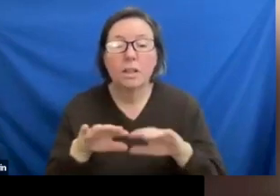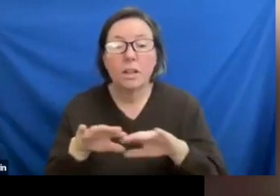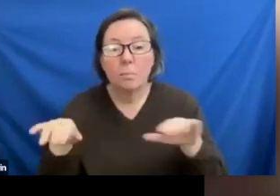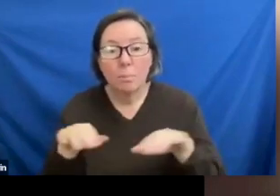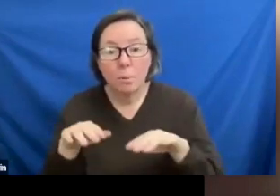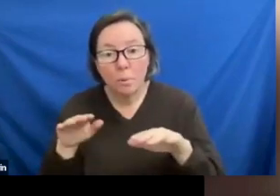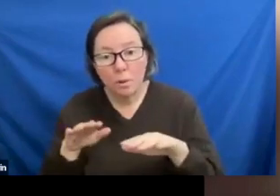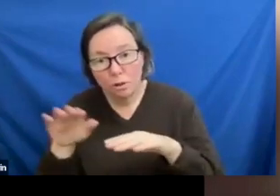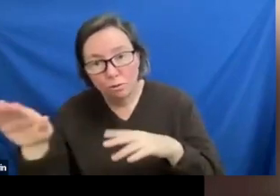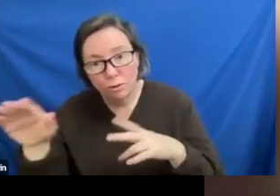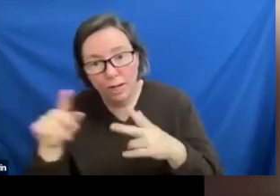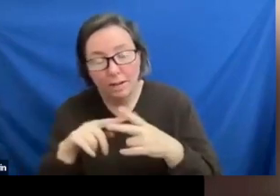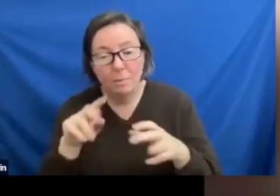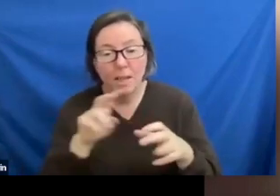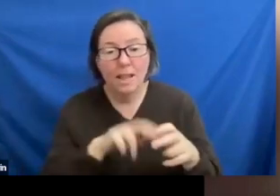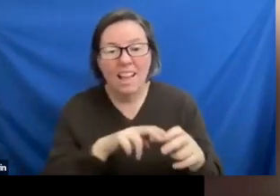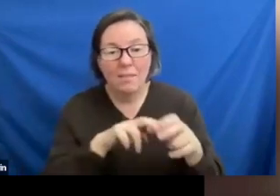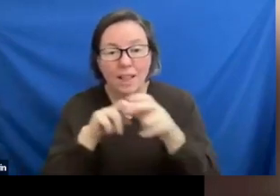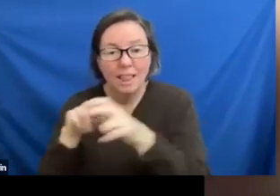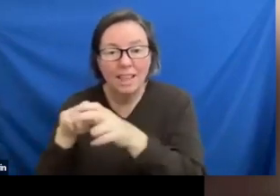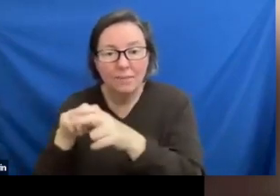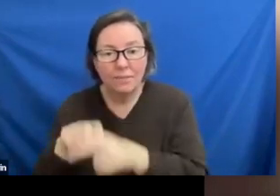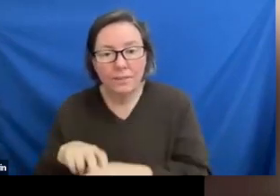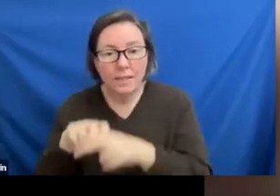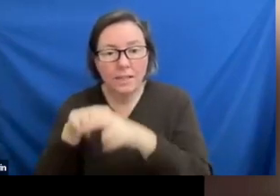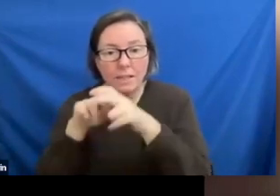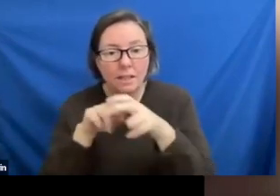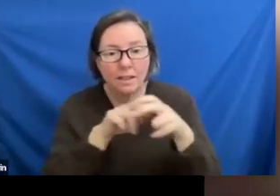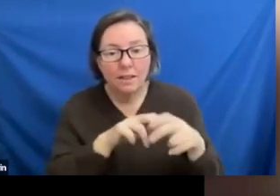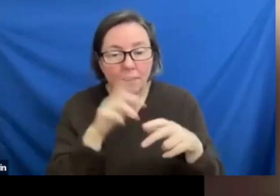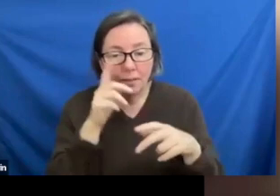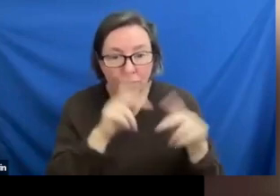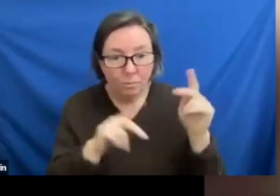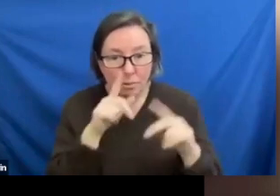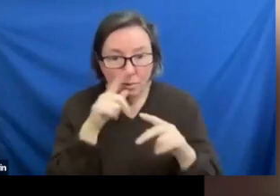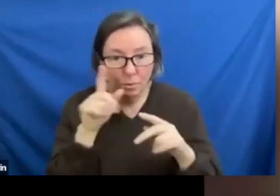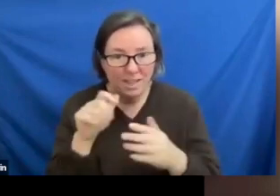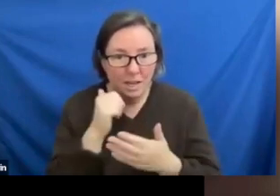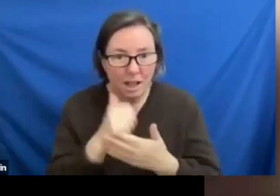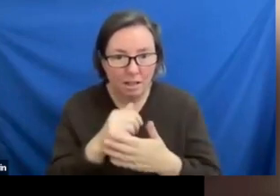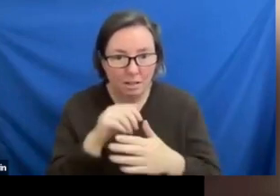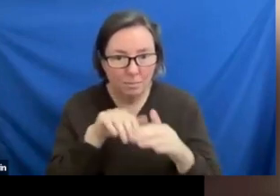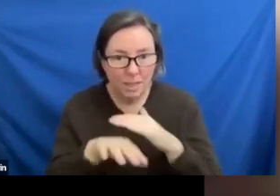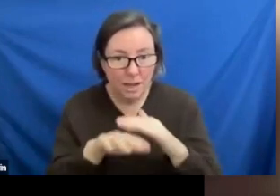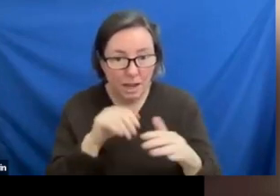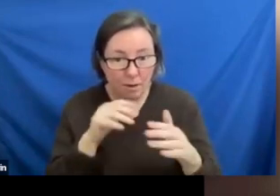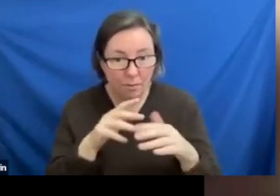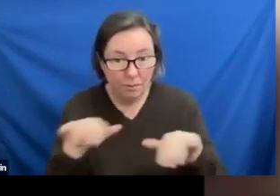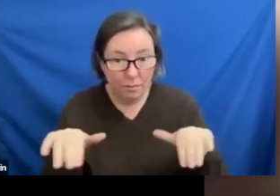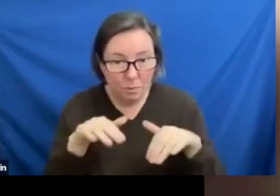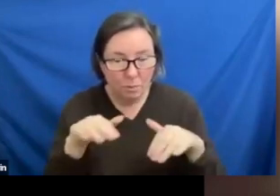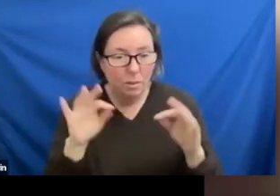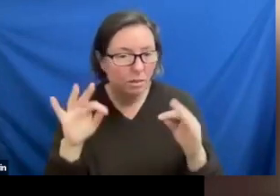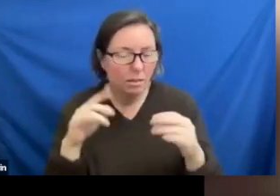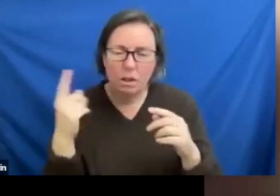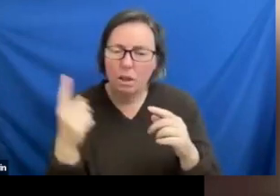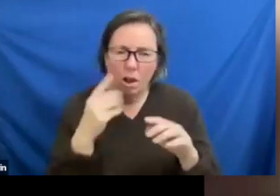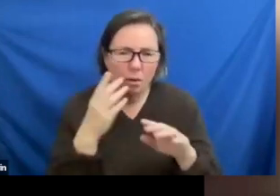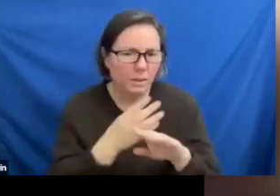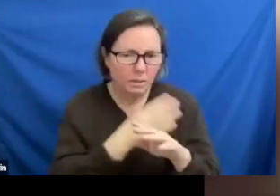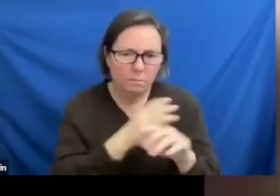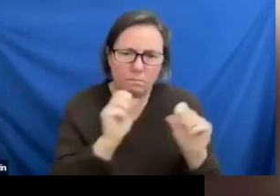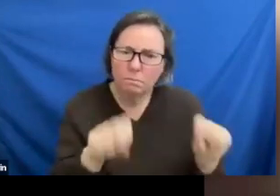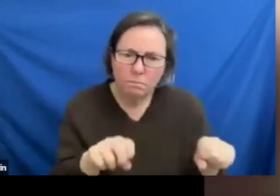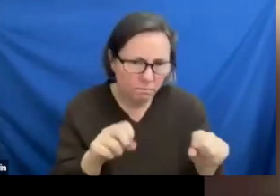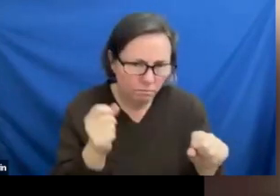There's a lift to get folks in and out of the pool that need help. So we can always improve on that. So